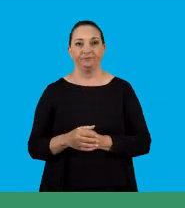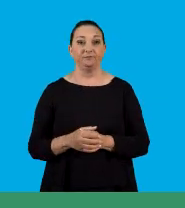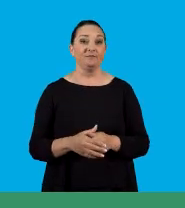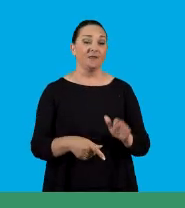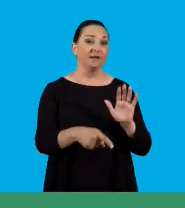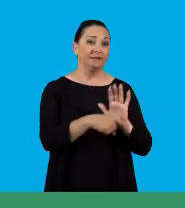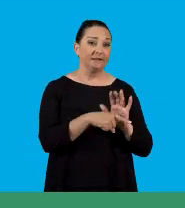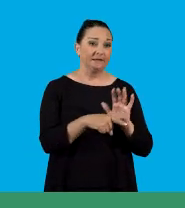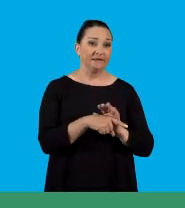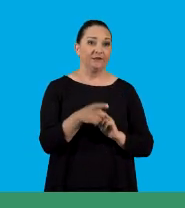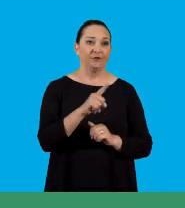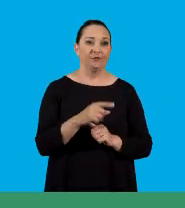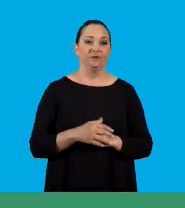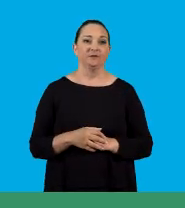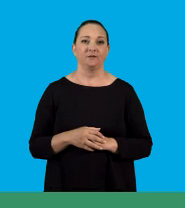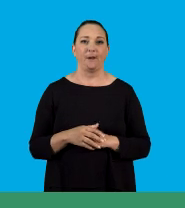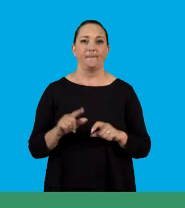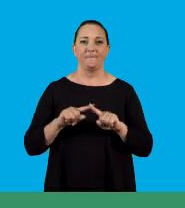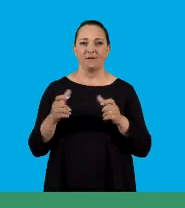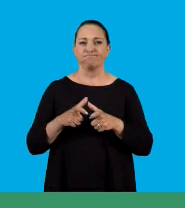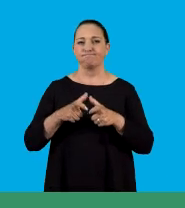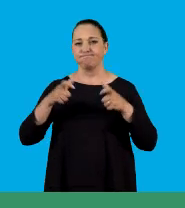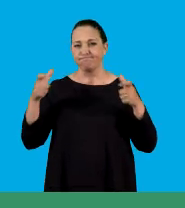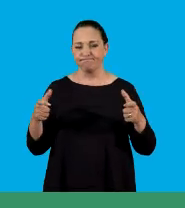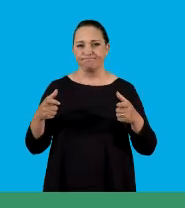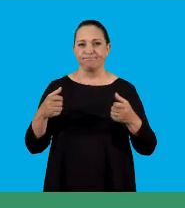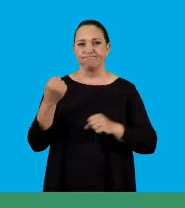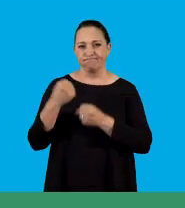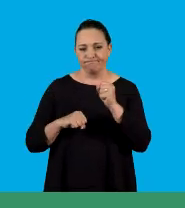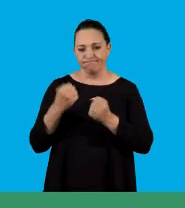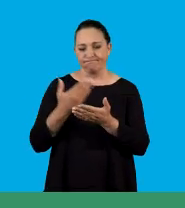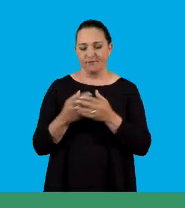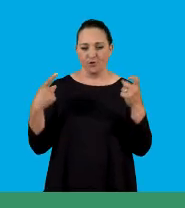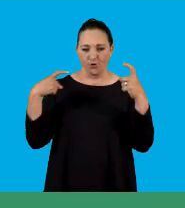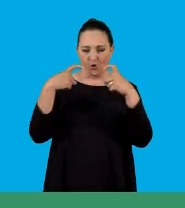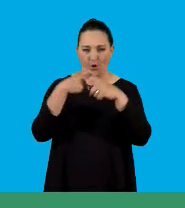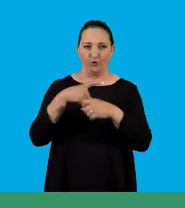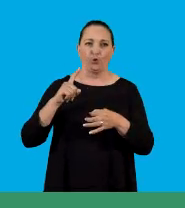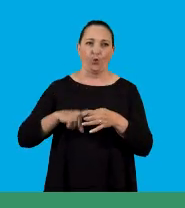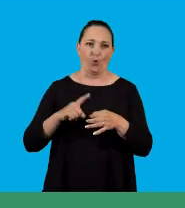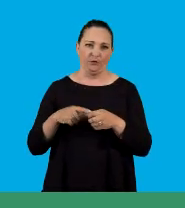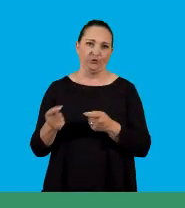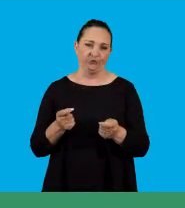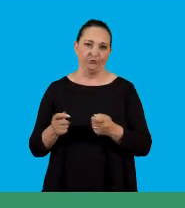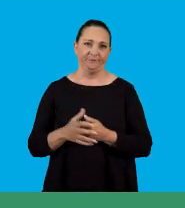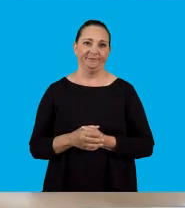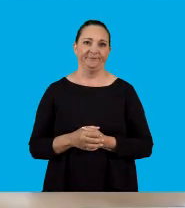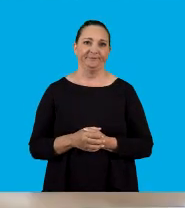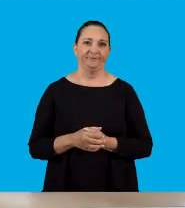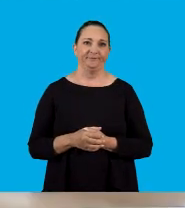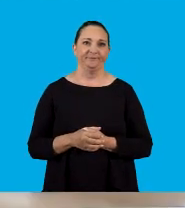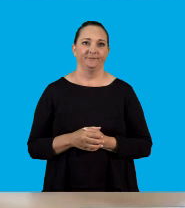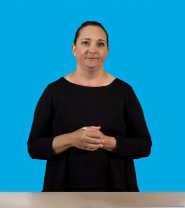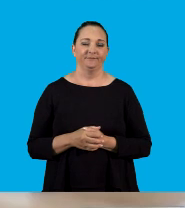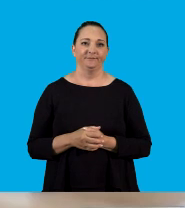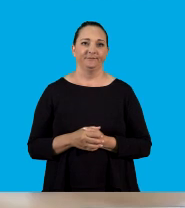the negative is now large manufacturing processes can complicate the quality control. So that is